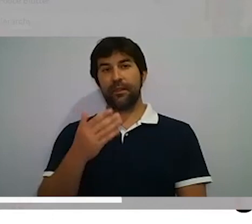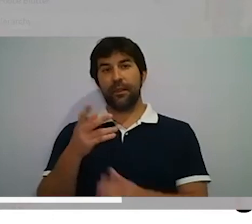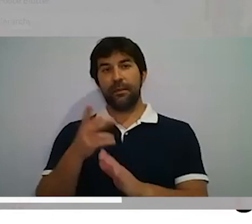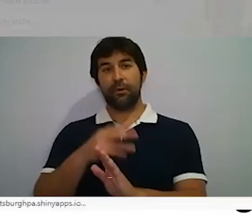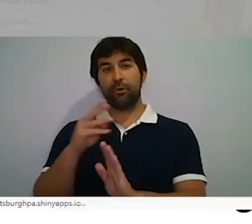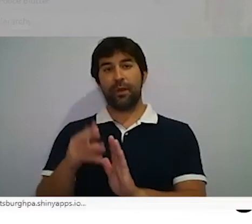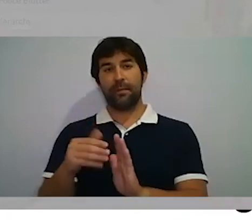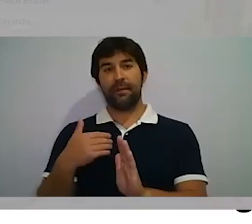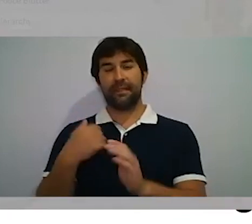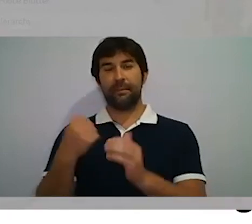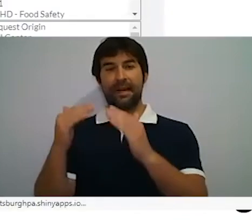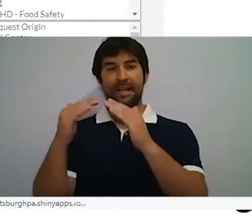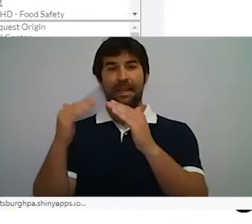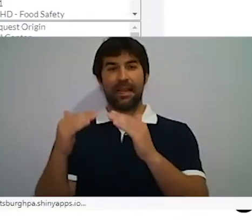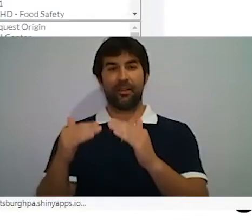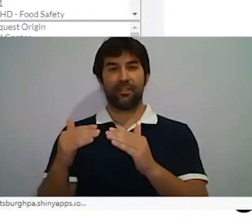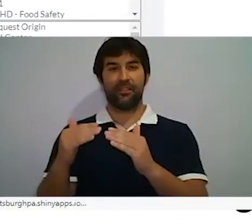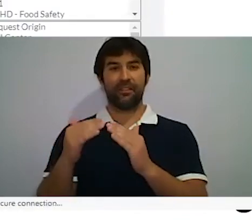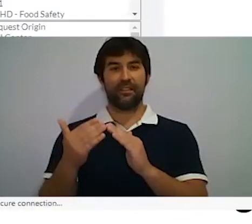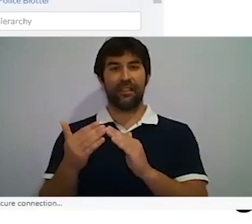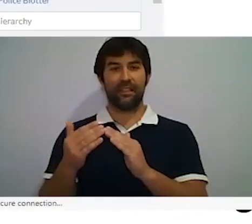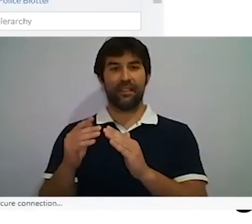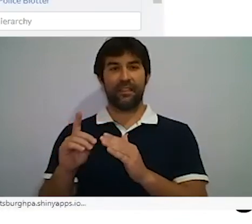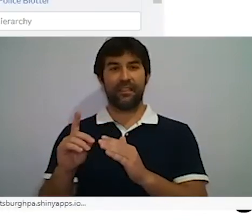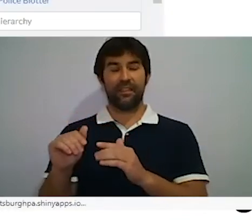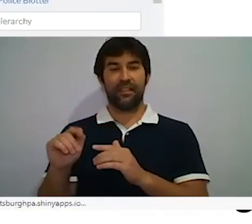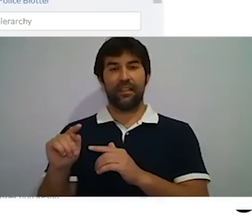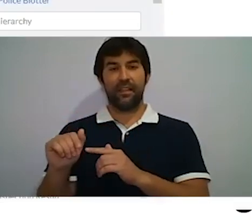ignore the wishes of the community.